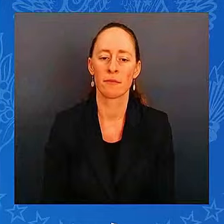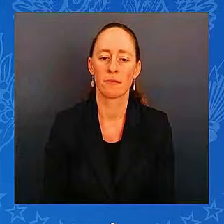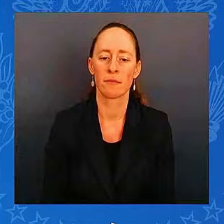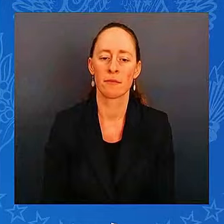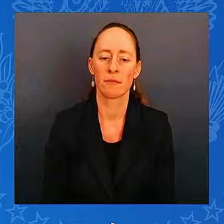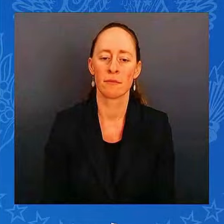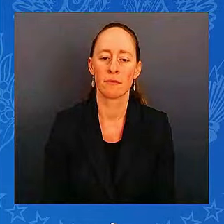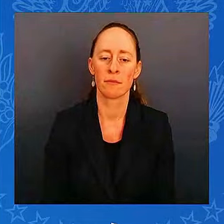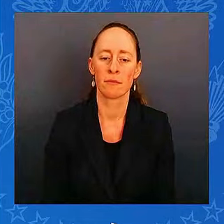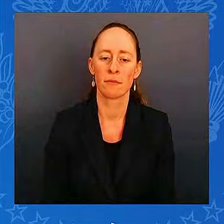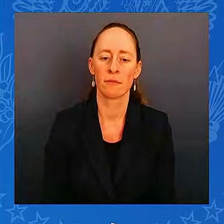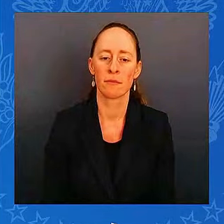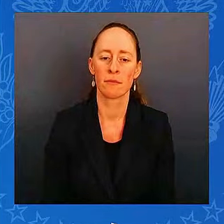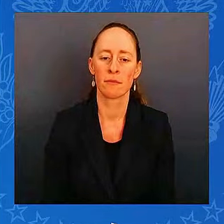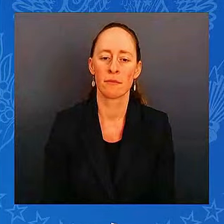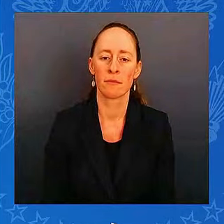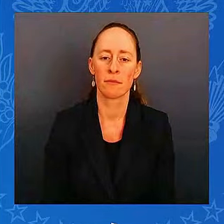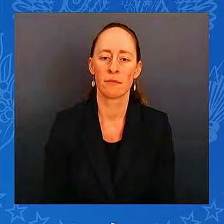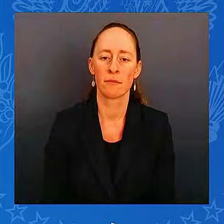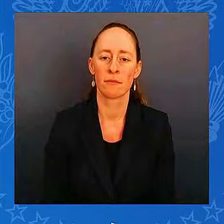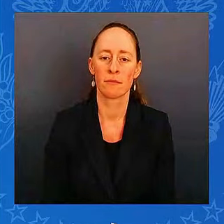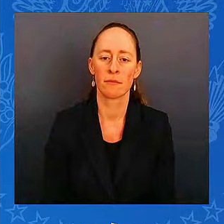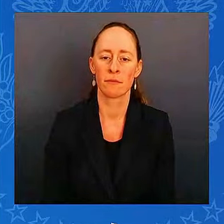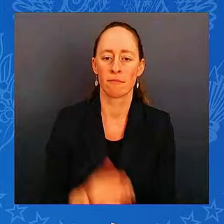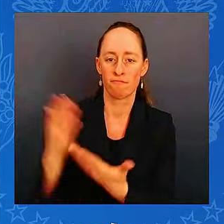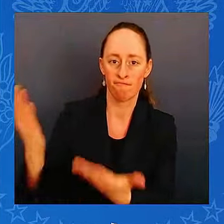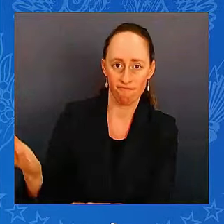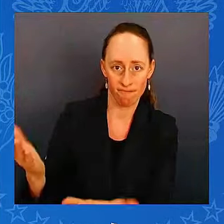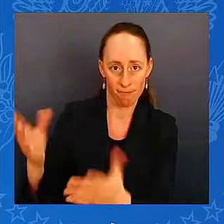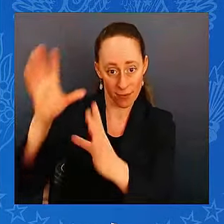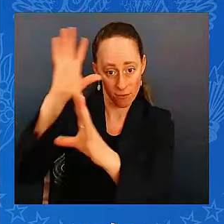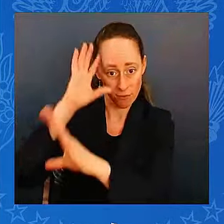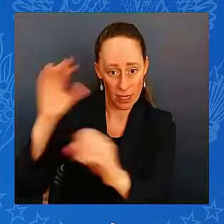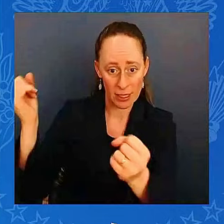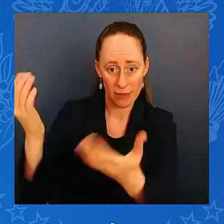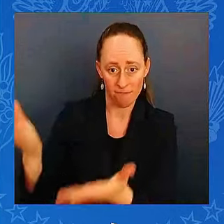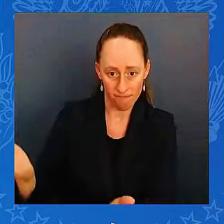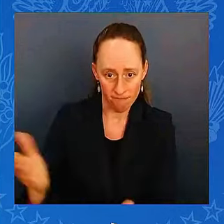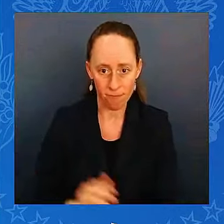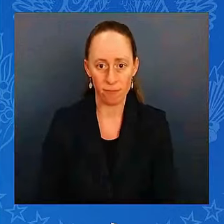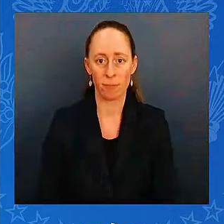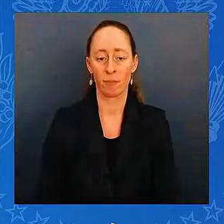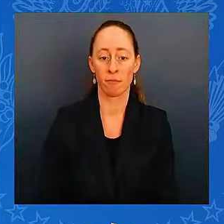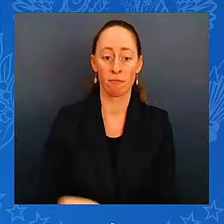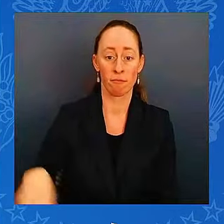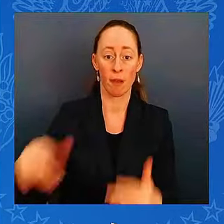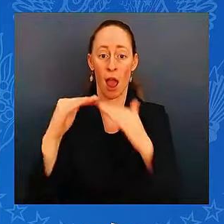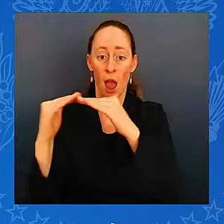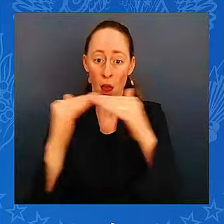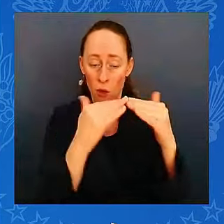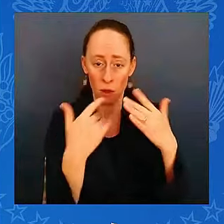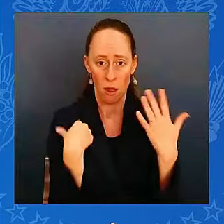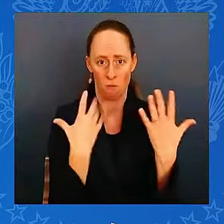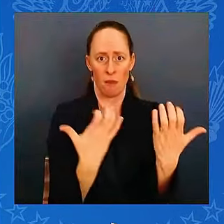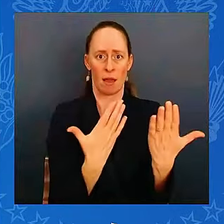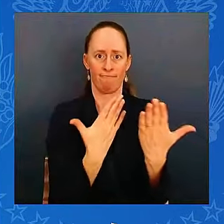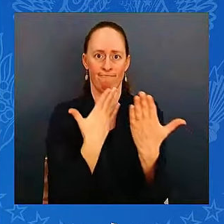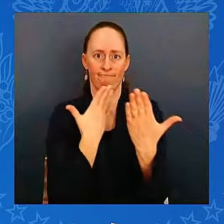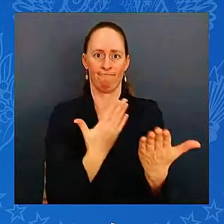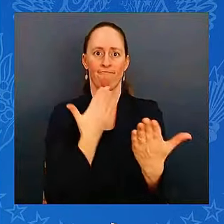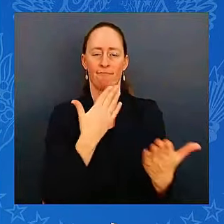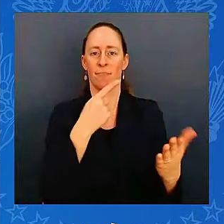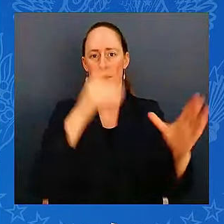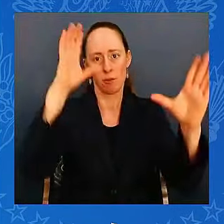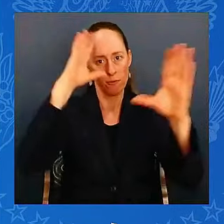Well, Mr. President, dear colleagues, I wish to thank President Biden for promoting this meeting,